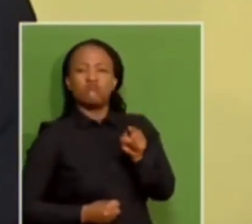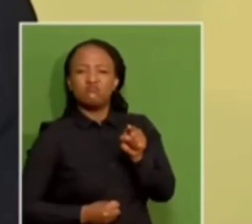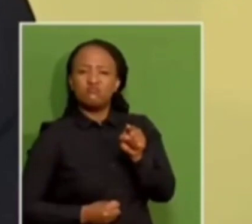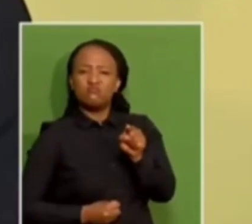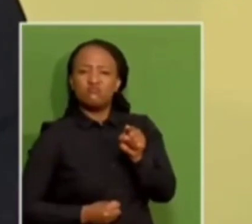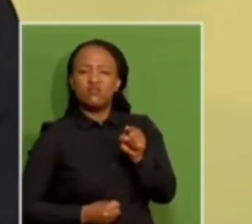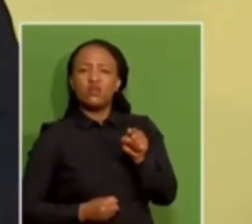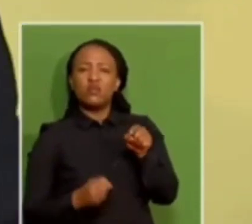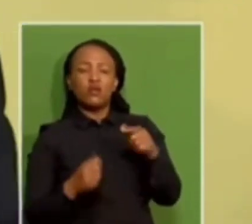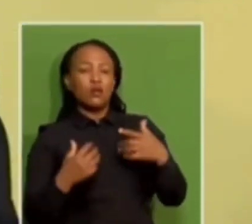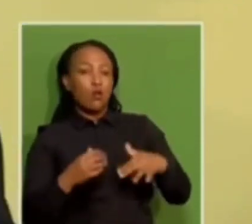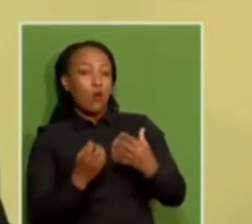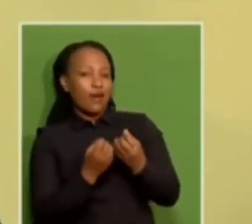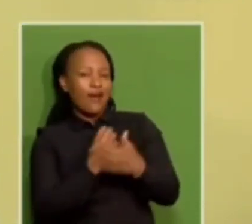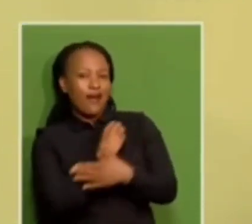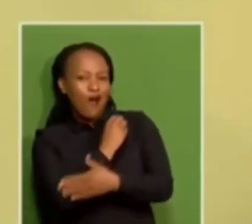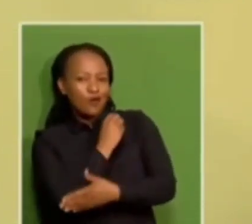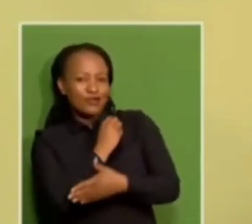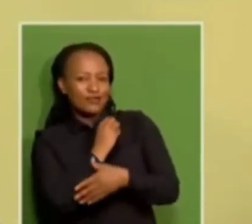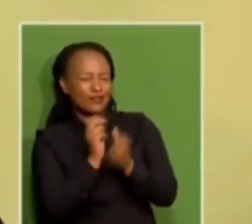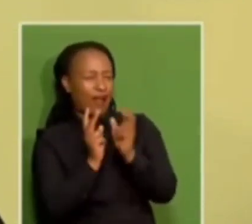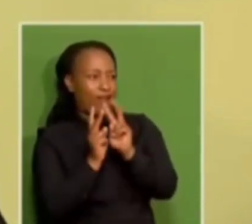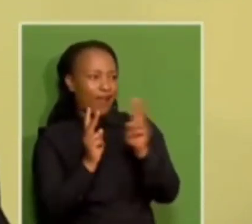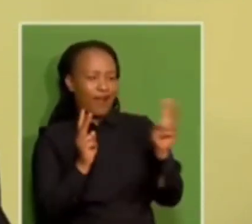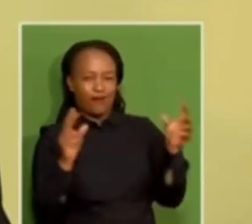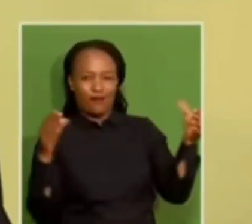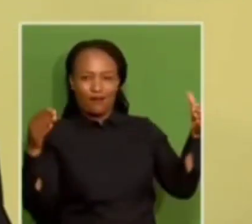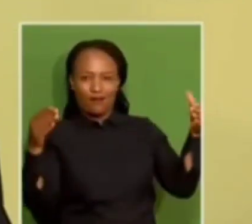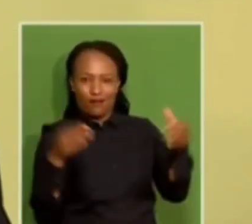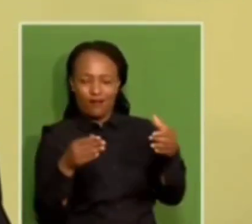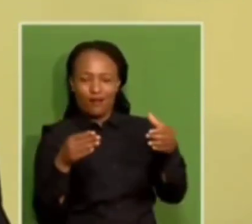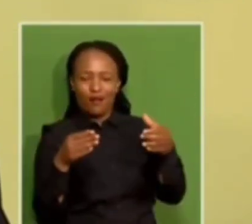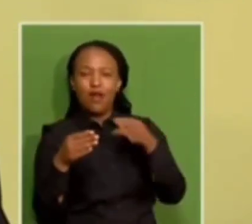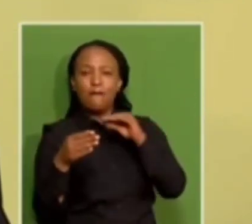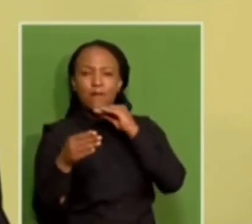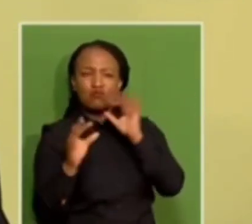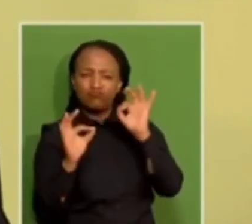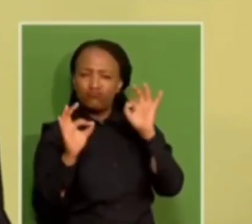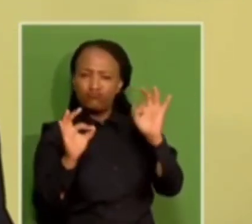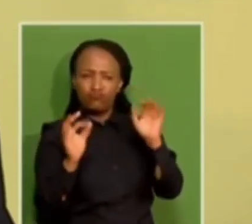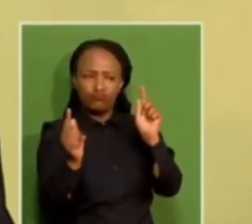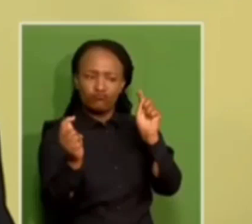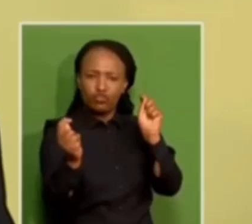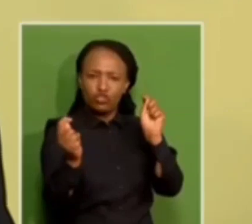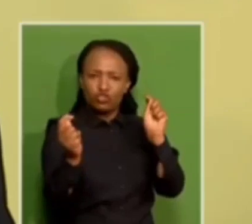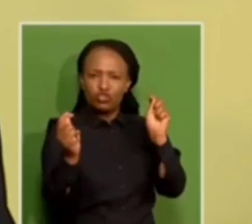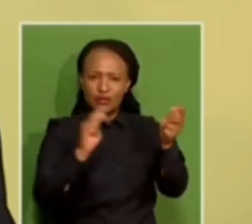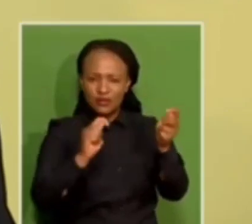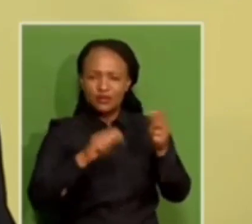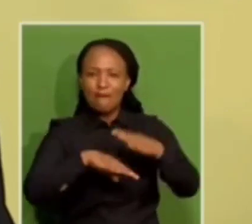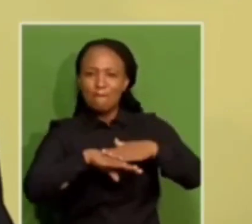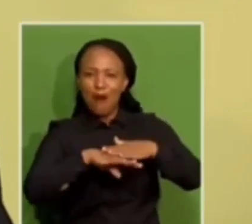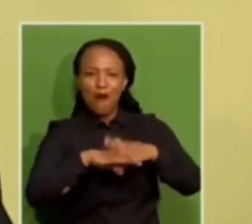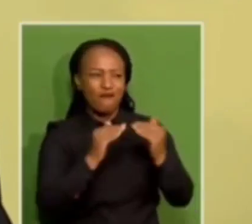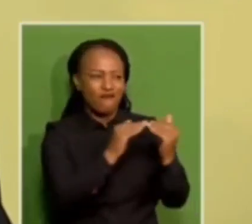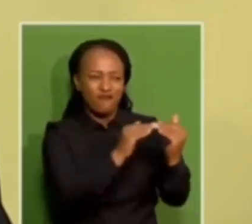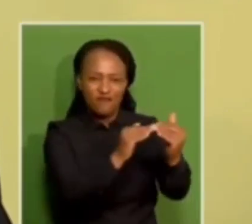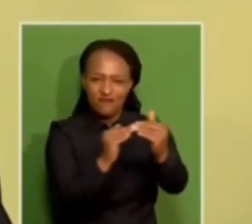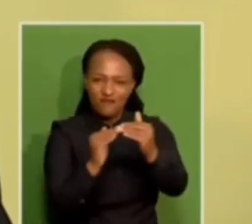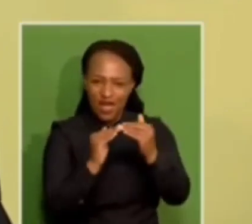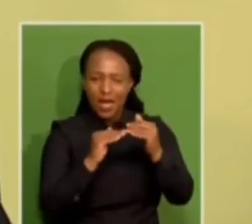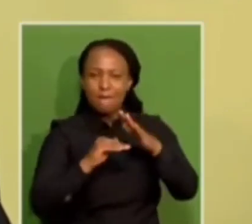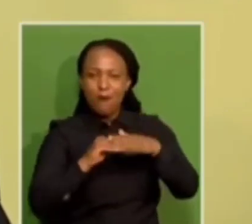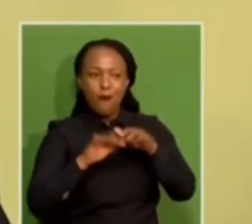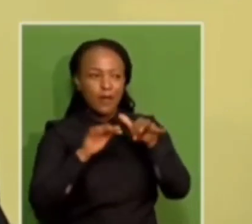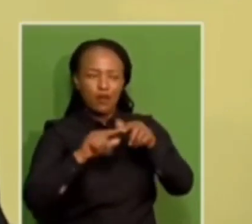our firm belief that this Premier multilateral institution needs genuine reform to make it more